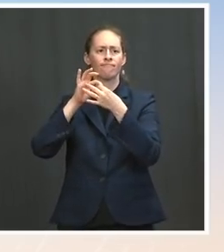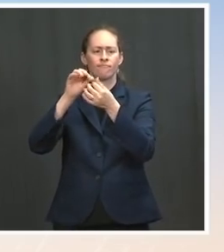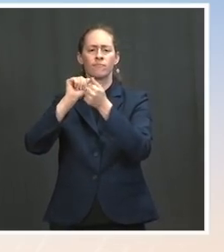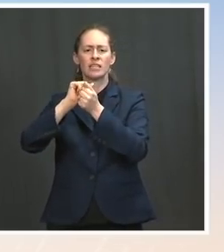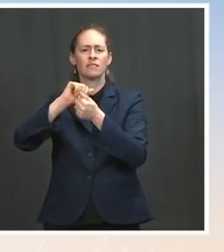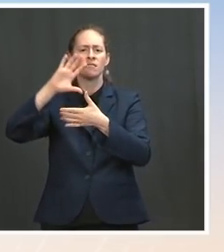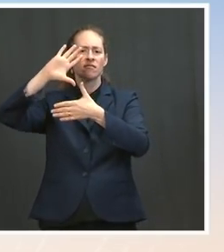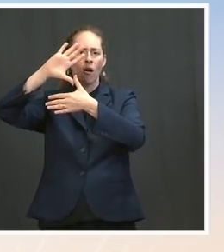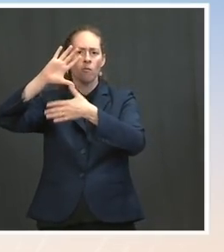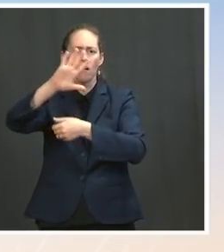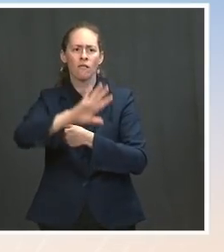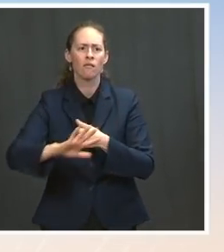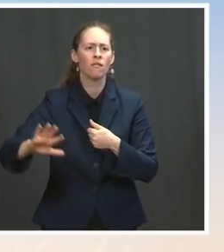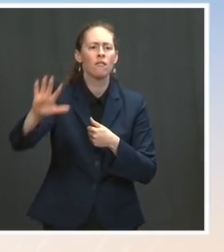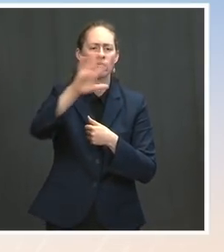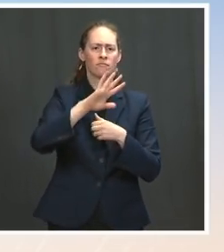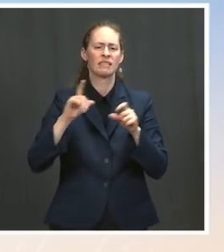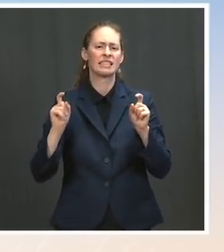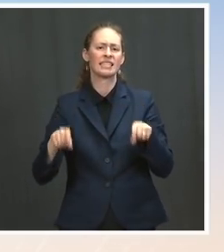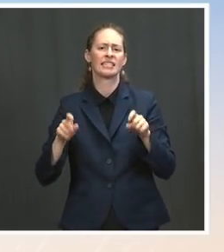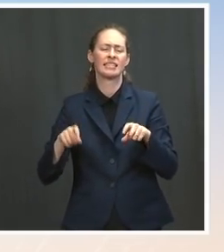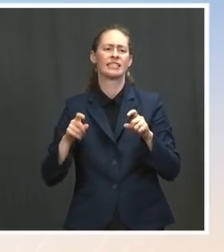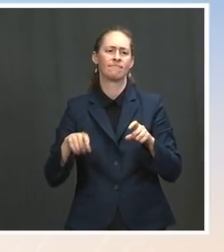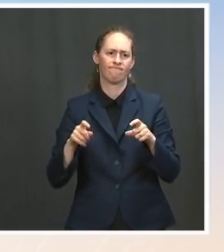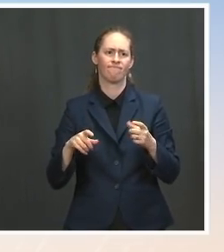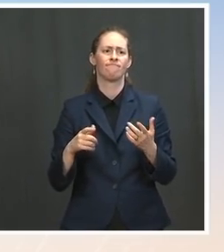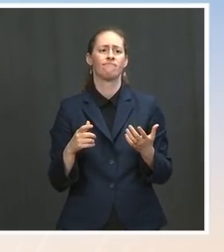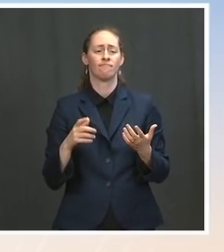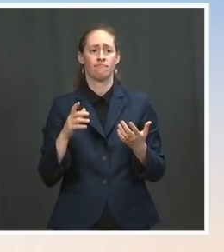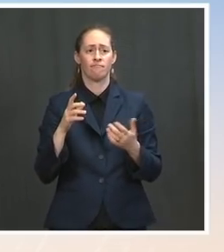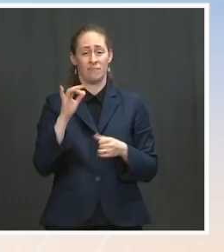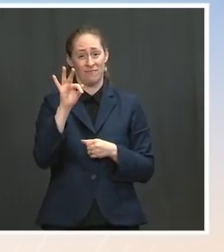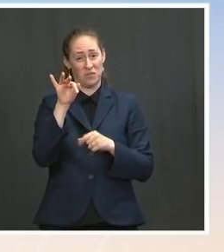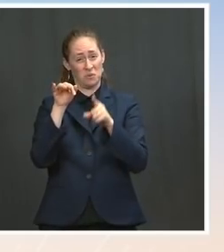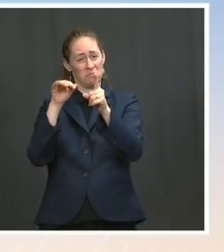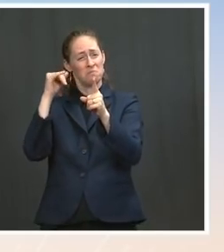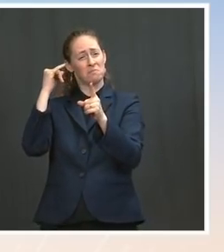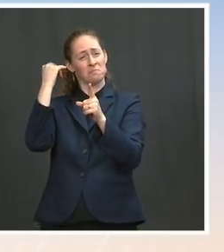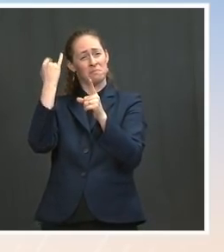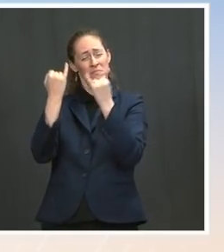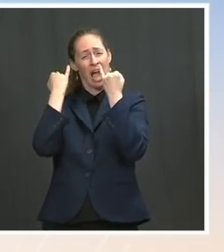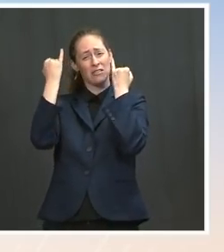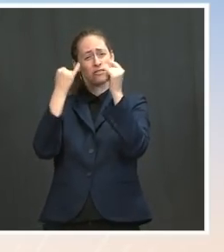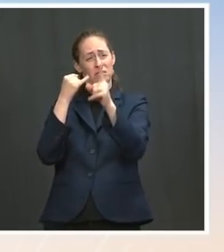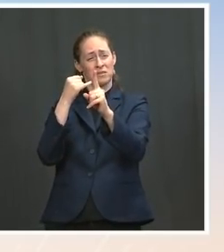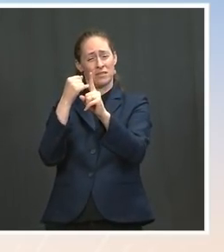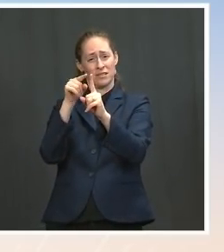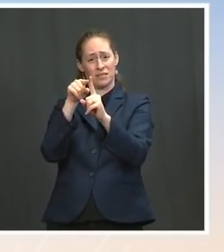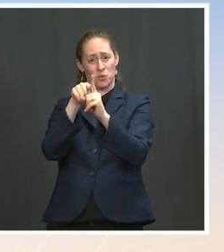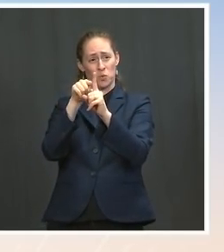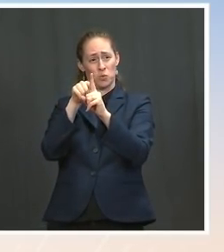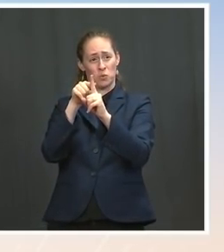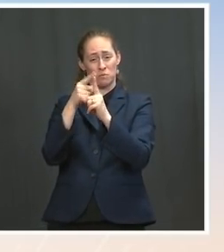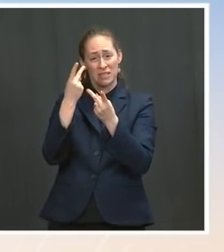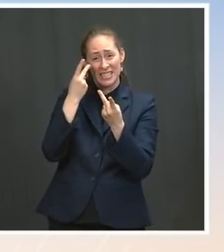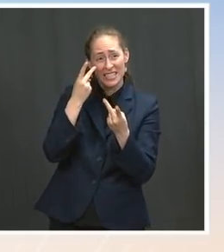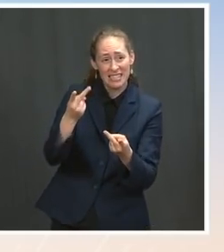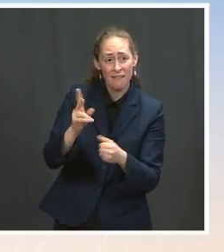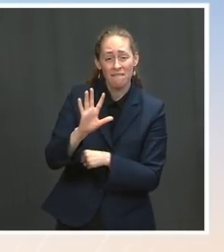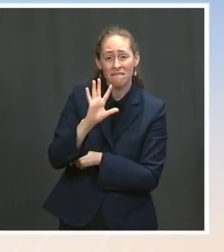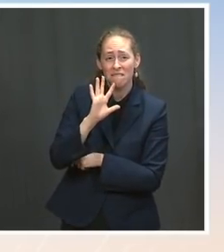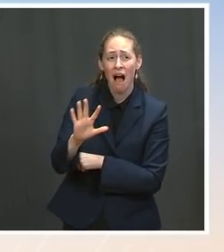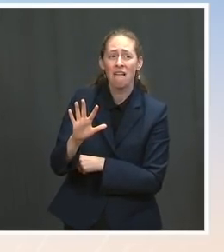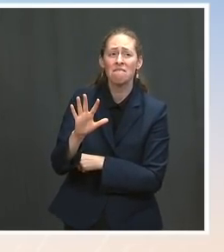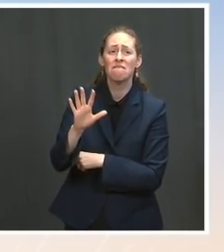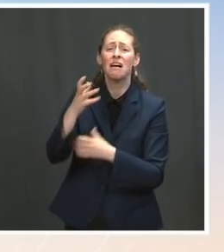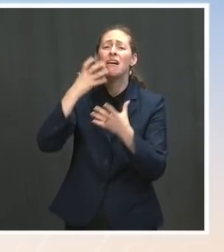think anyone, whether a parent or not, would watch that video and not feel heartbroken by a 5-year-old, I think, screaming at